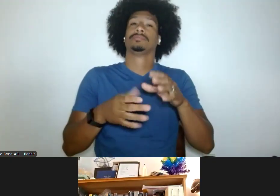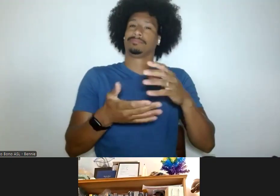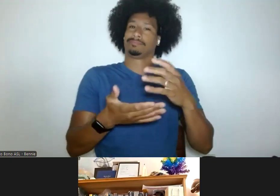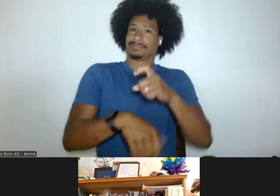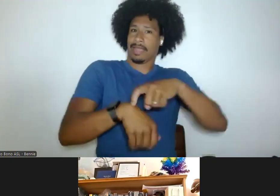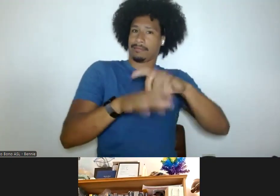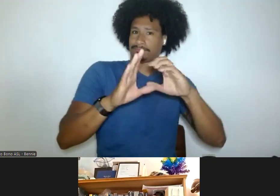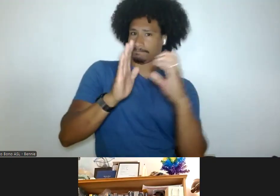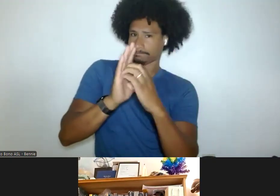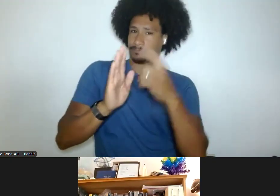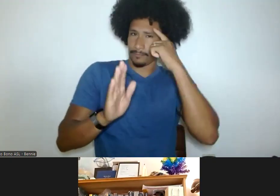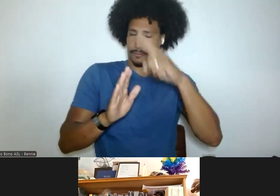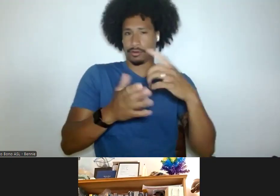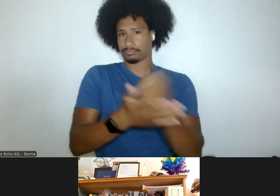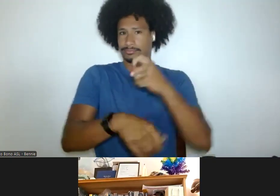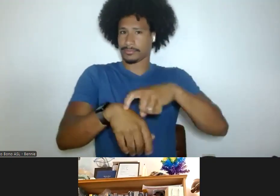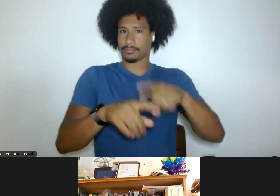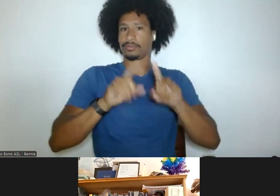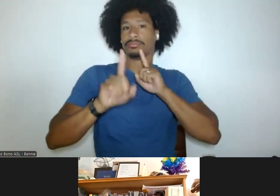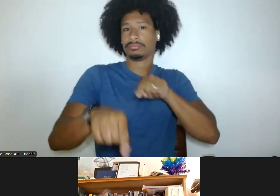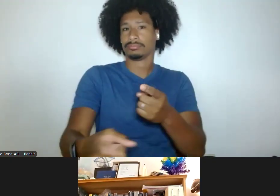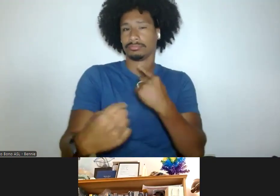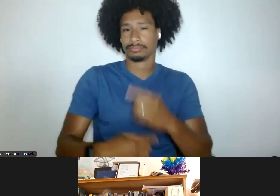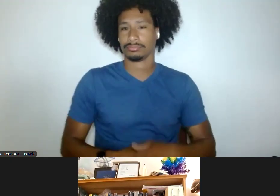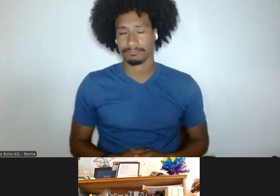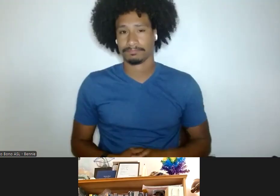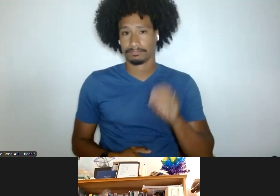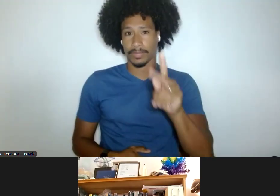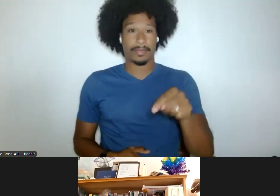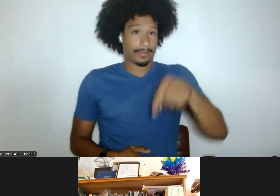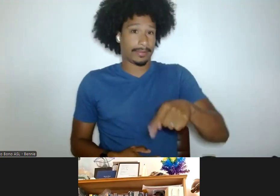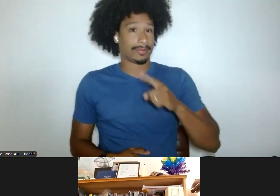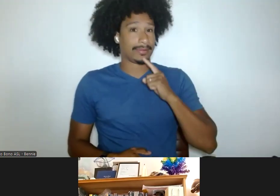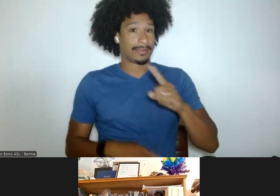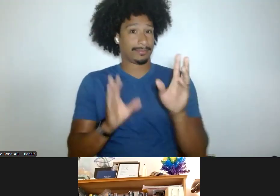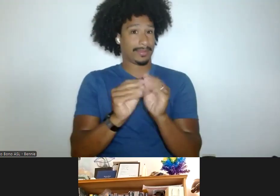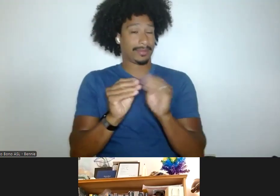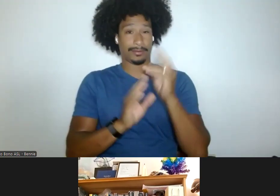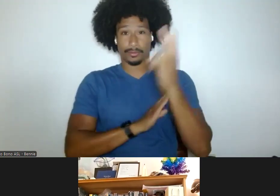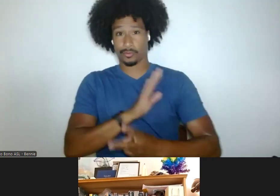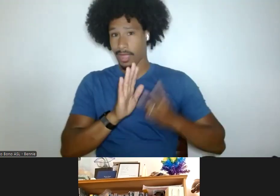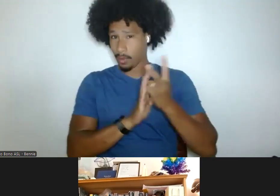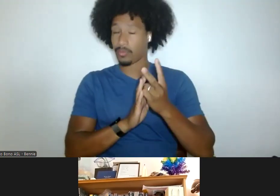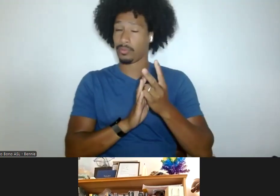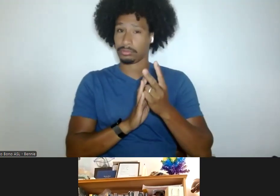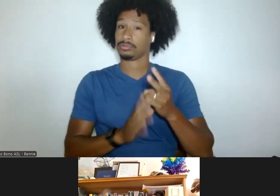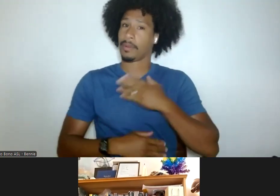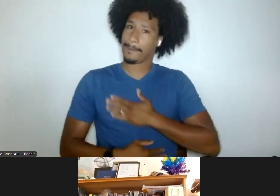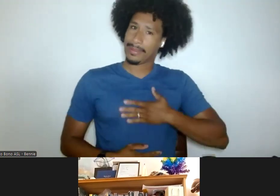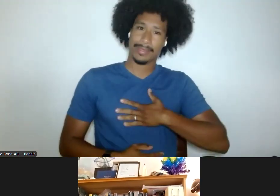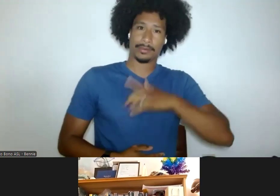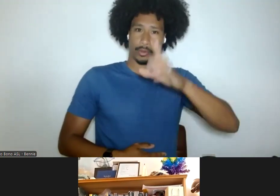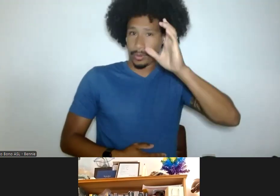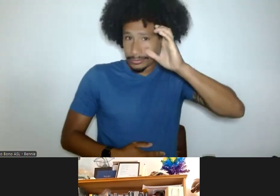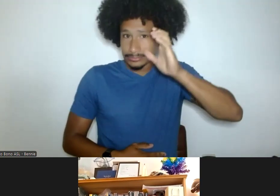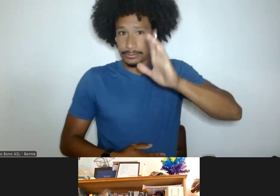break. This meeting will be 2 hours long, so please stretch, move, or otherwise listen to your body's needs to enable you